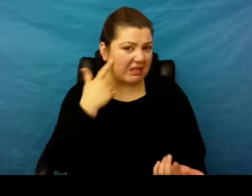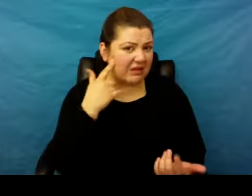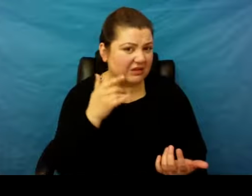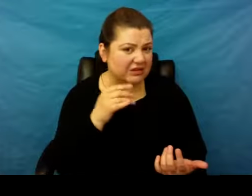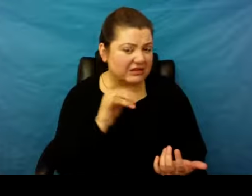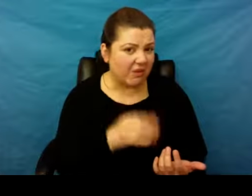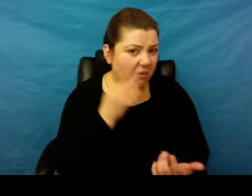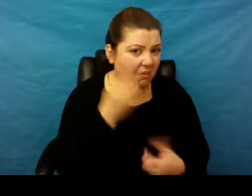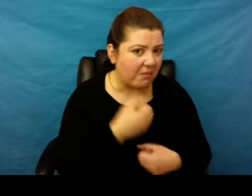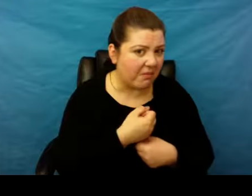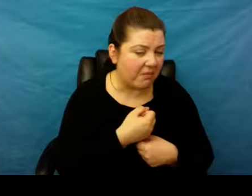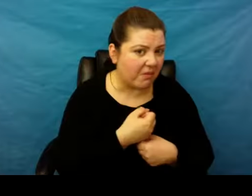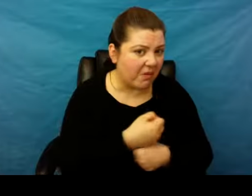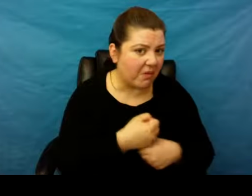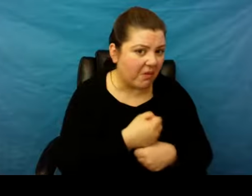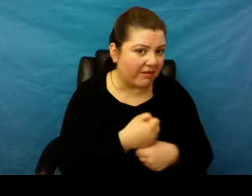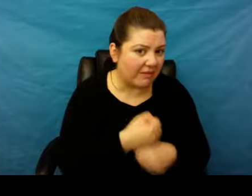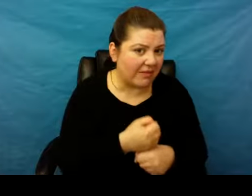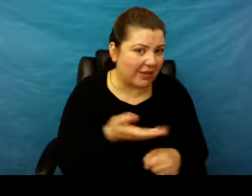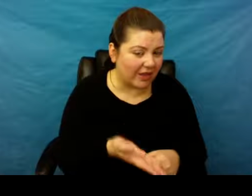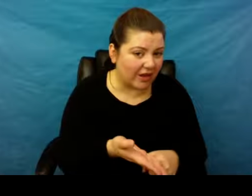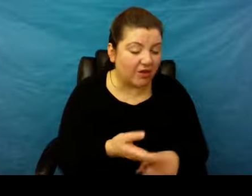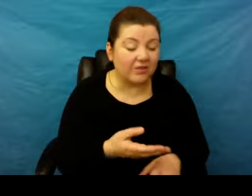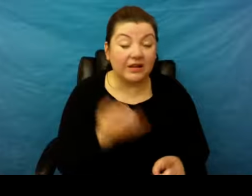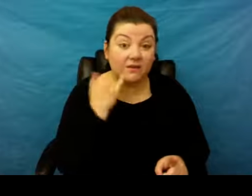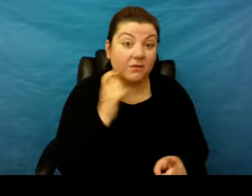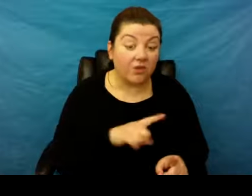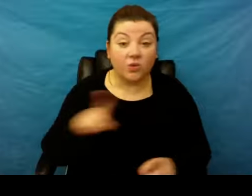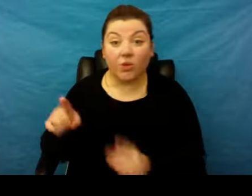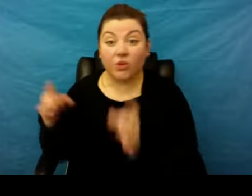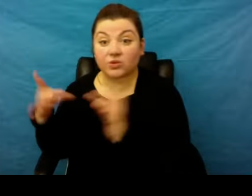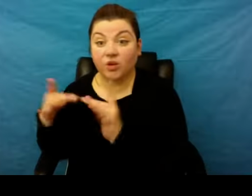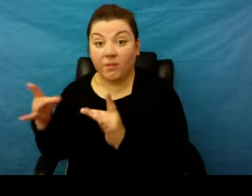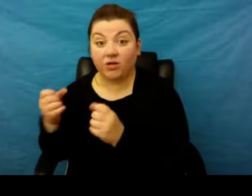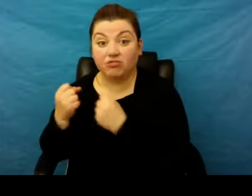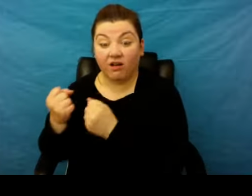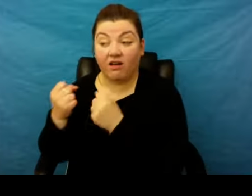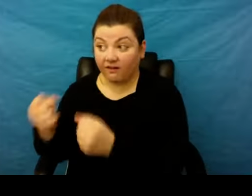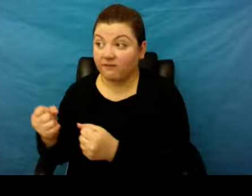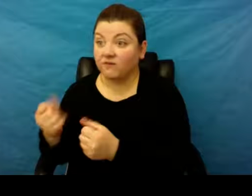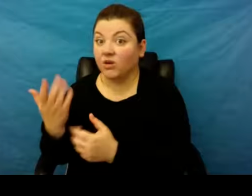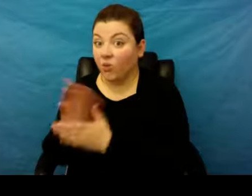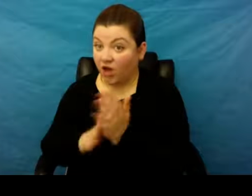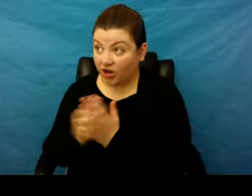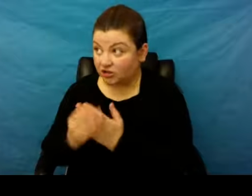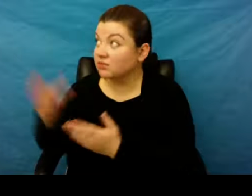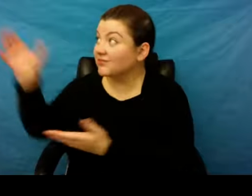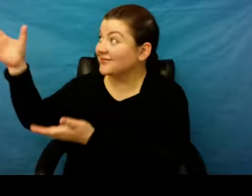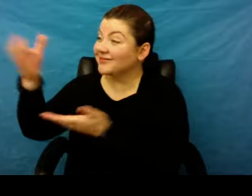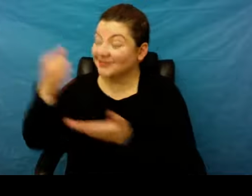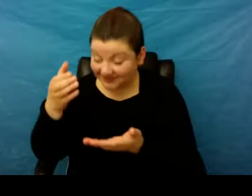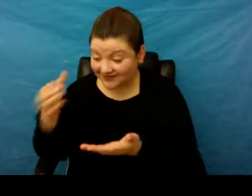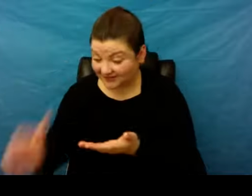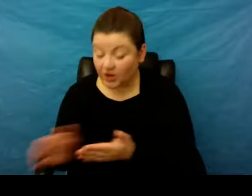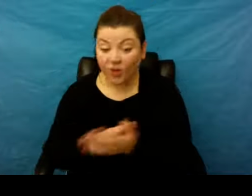Starbucks drive-thru, follow the rules. Wash your hands, accept the coffee, wash your hands, and